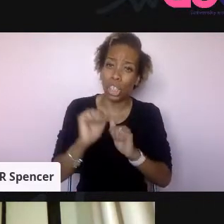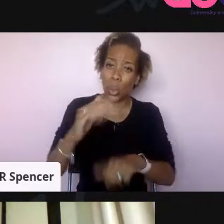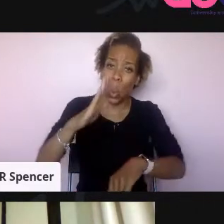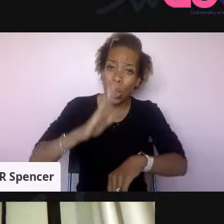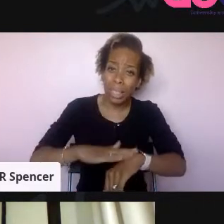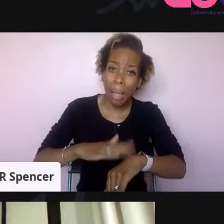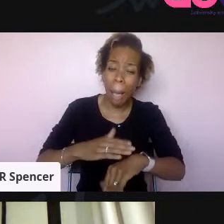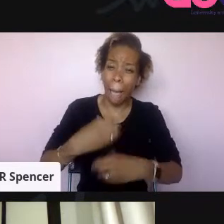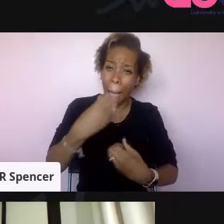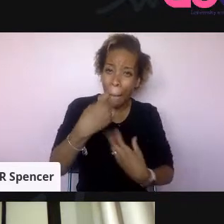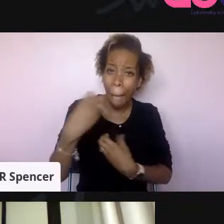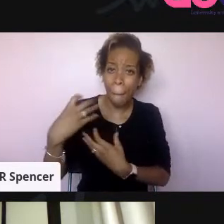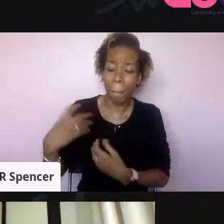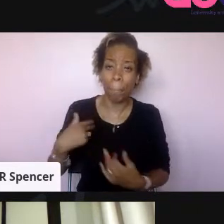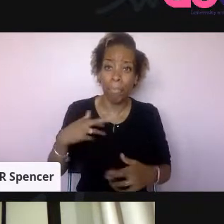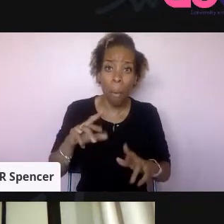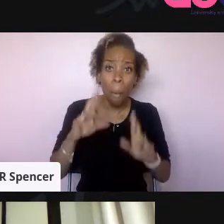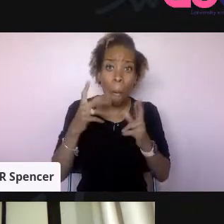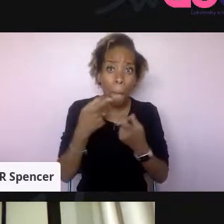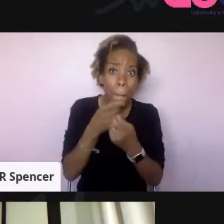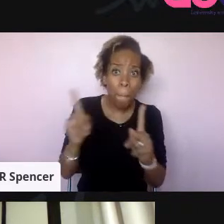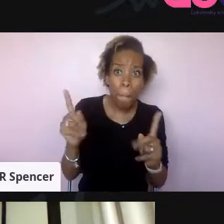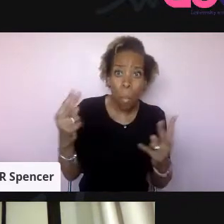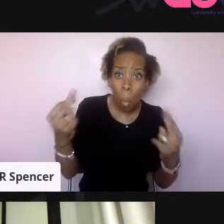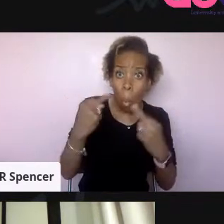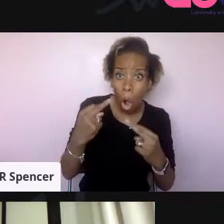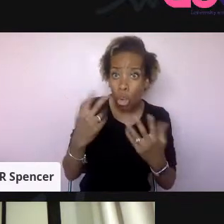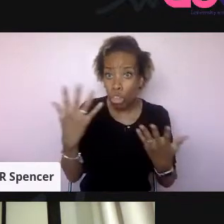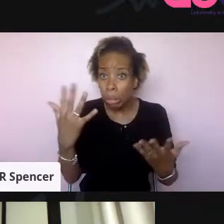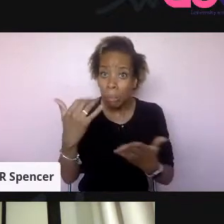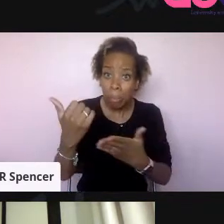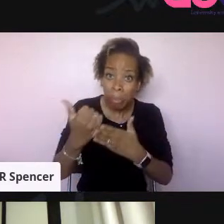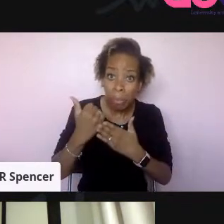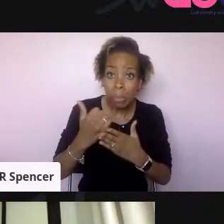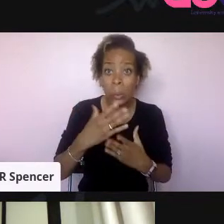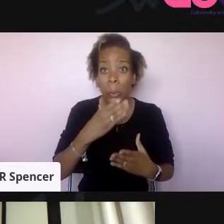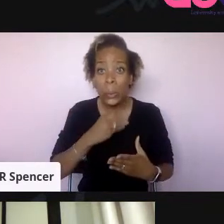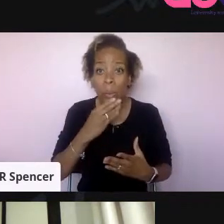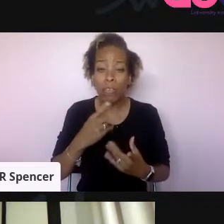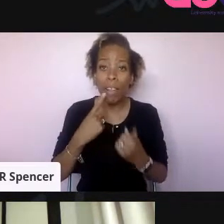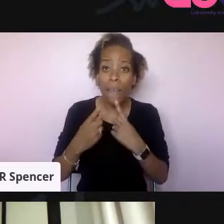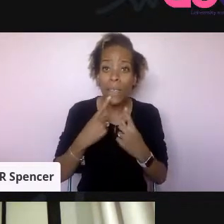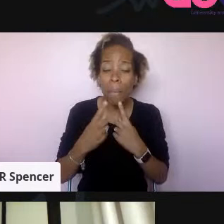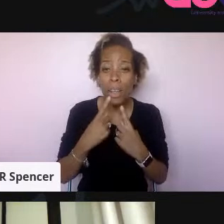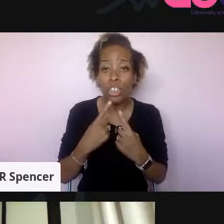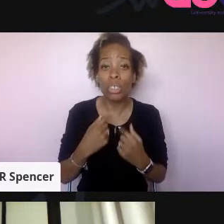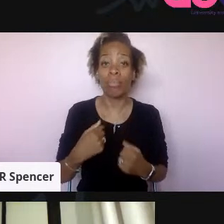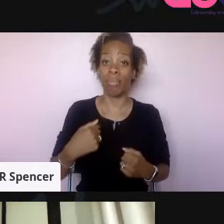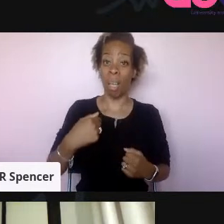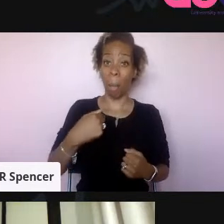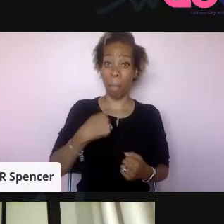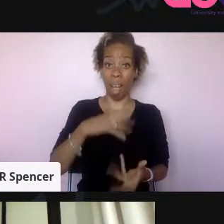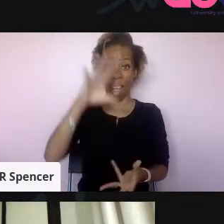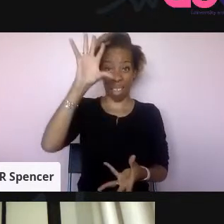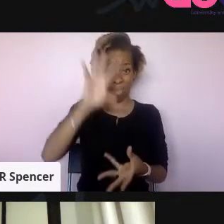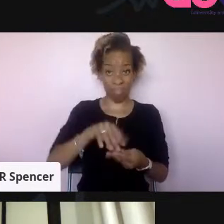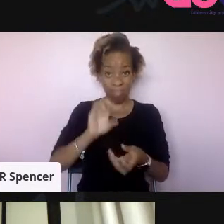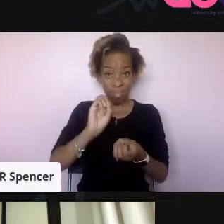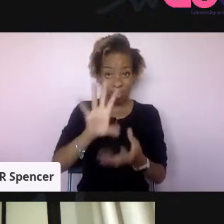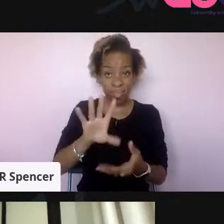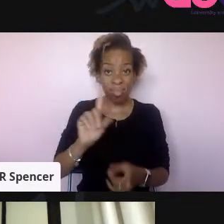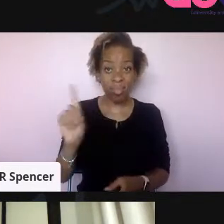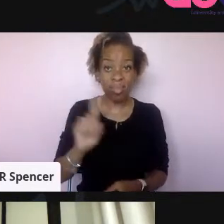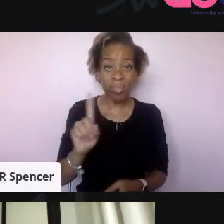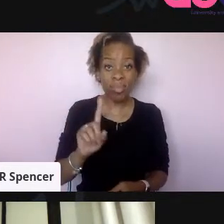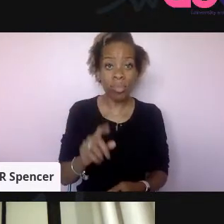you've given today. I hope that all of you watching have found this to be a really useful session. I suppose my parting thought is we can often focus on the bad